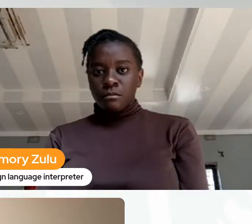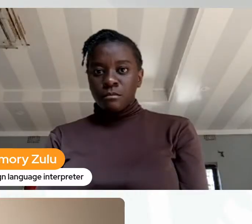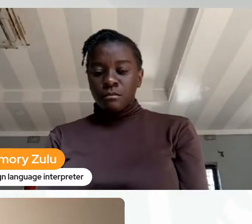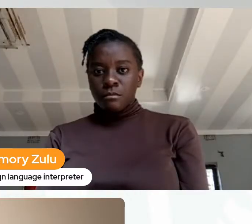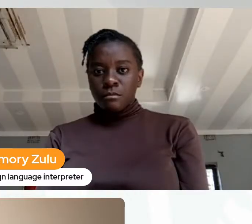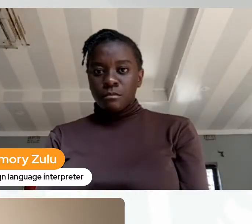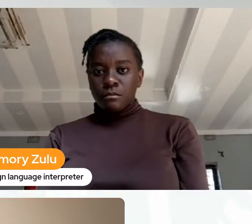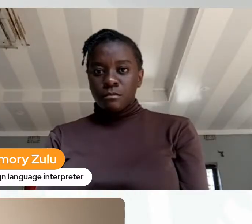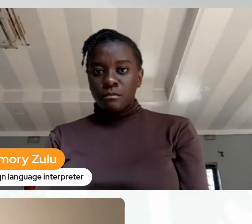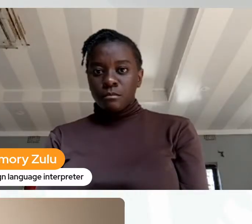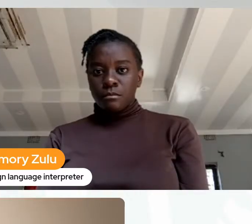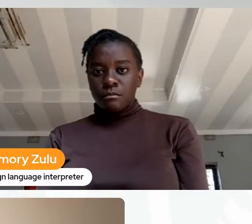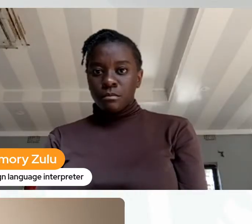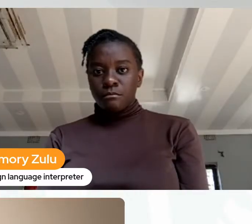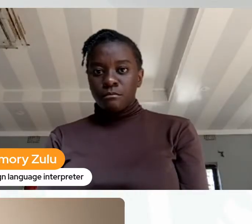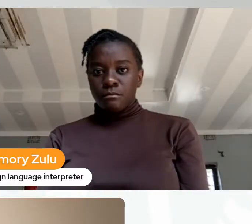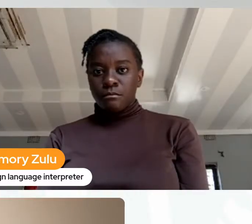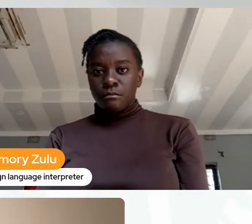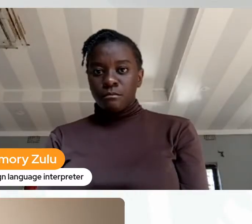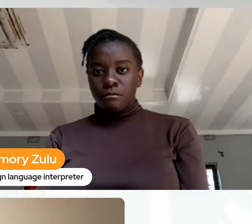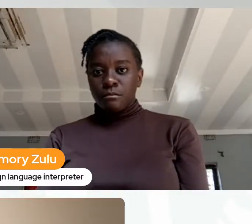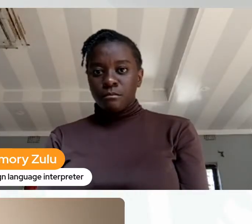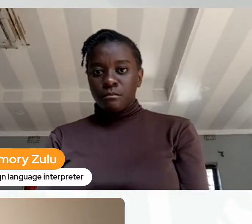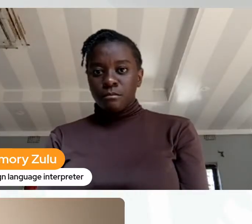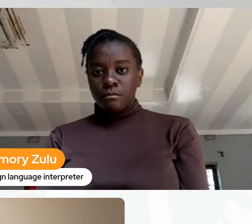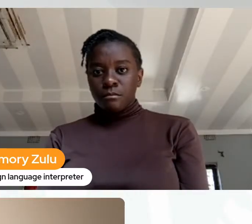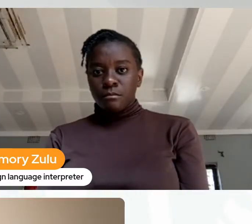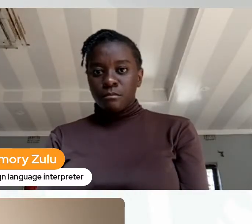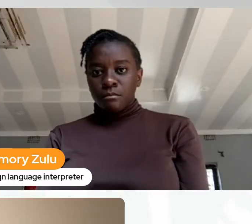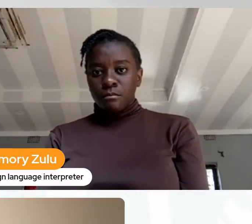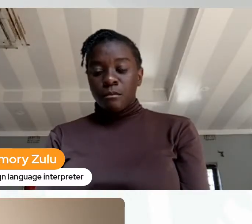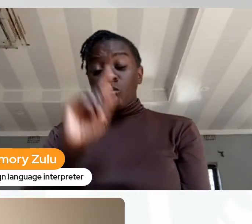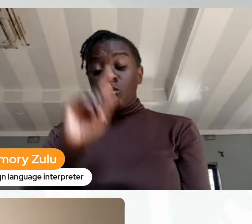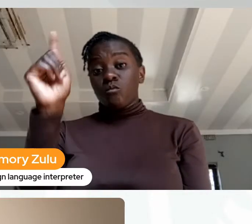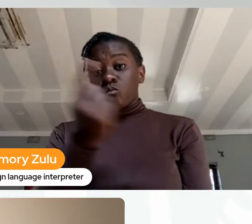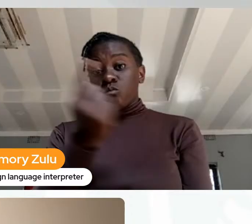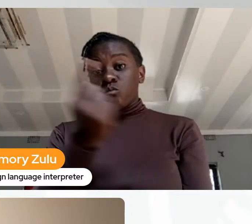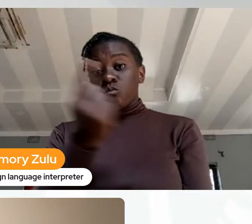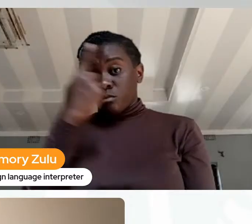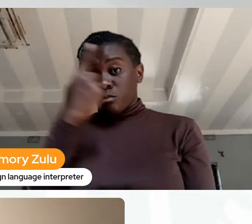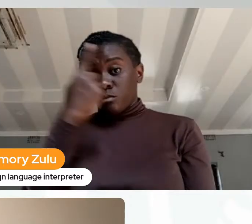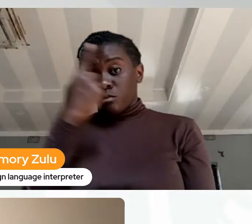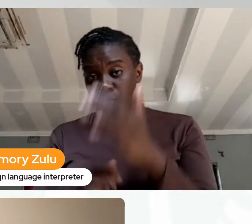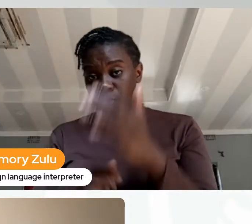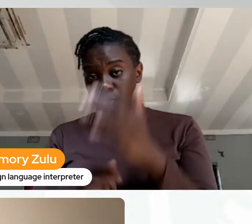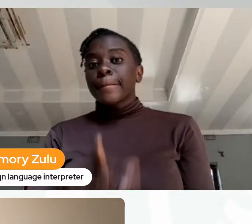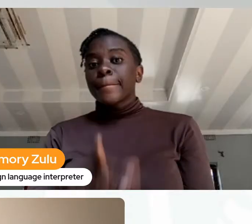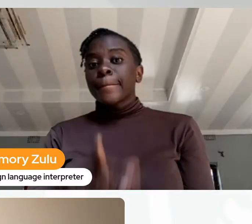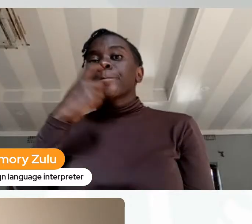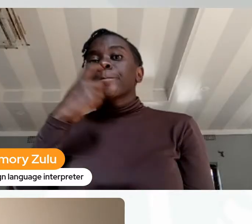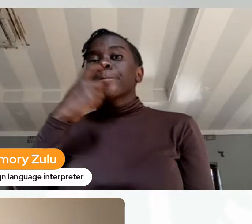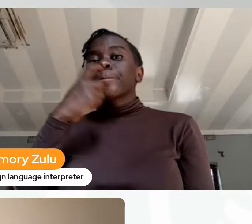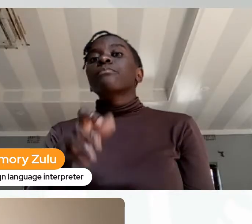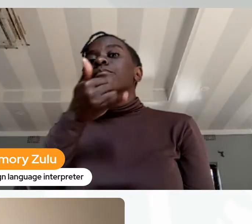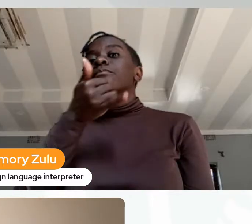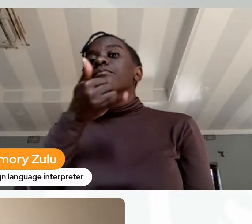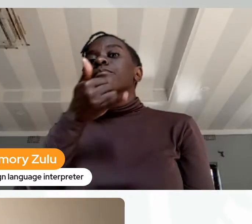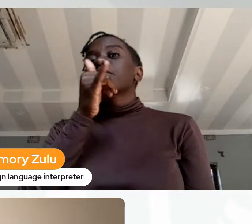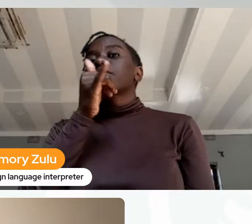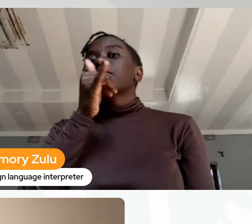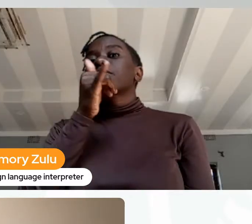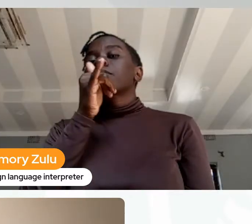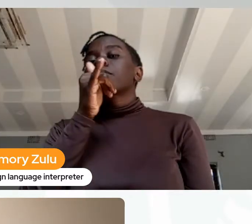can daily. Then two, do not hold urine. When you feel like you want to urinate, please rush